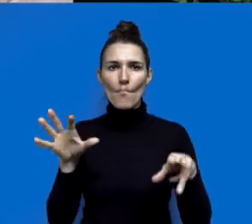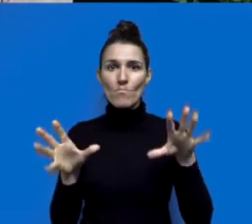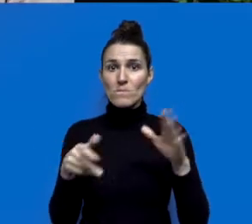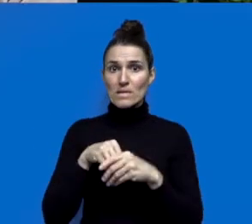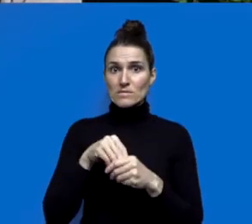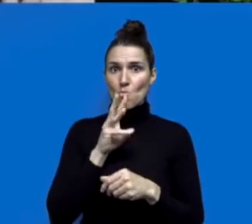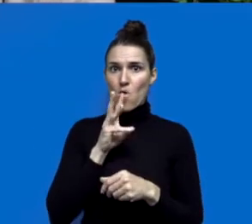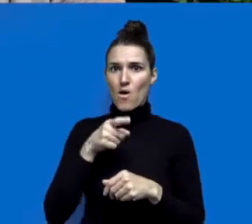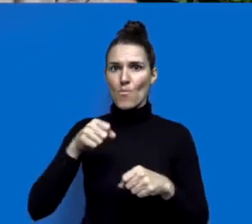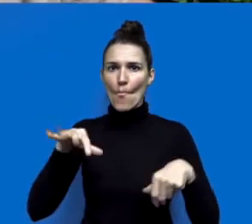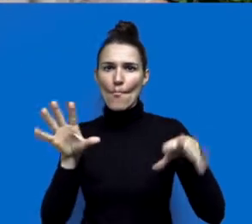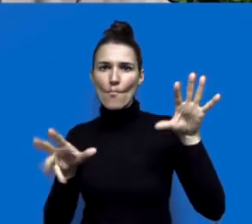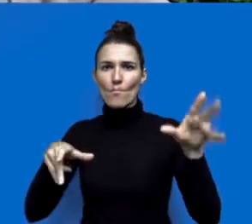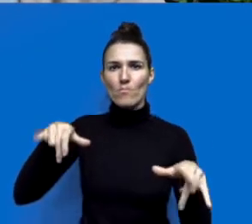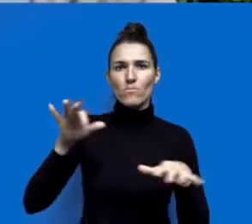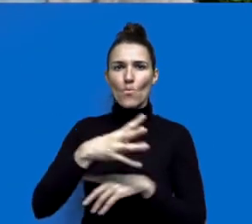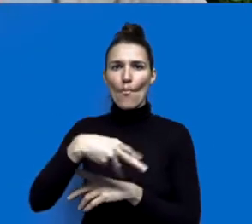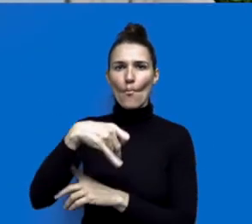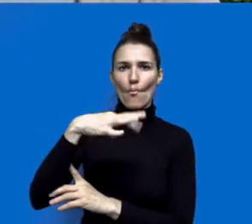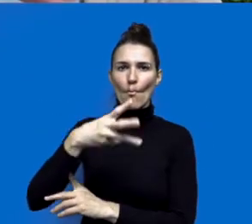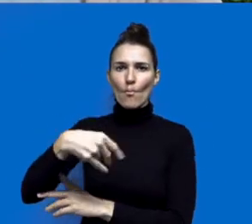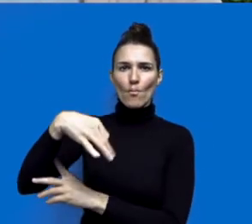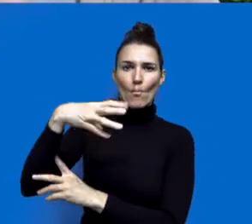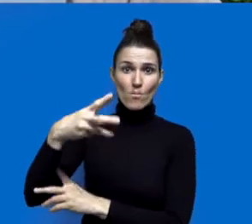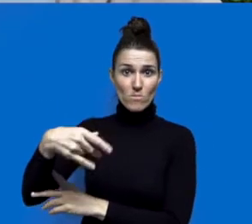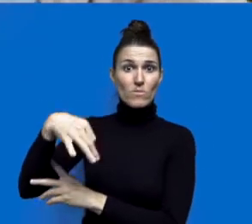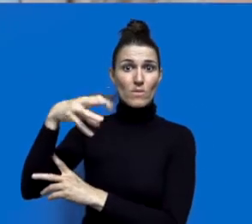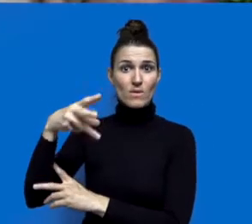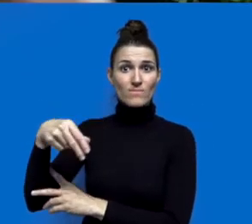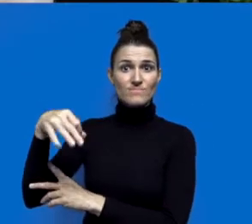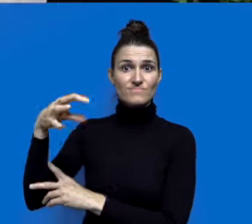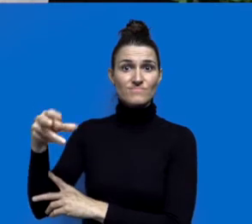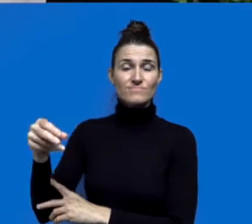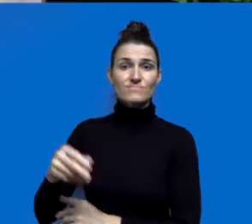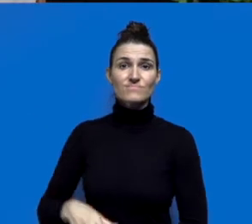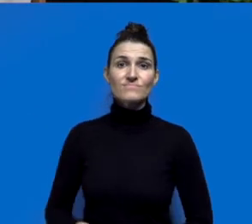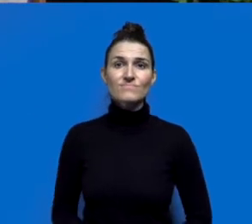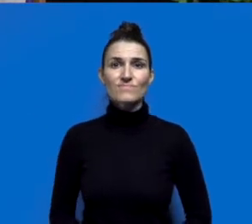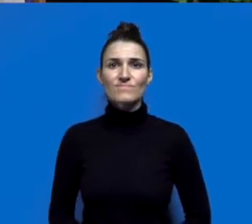is squiggling. Can you squiggle with your octopus?